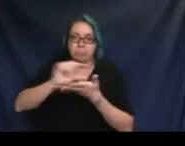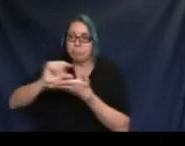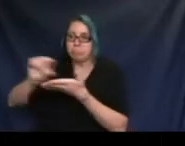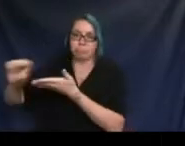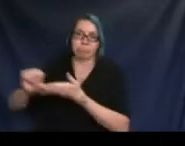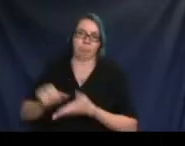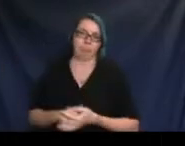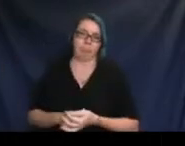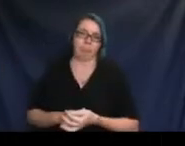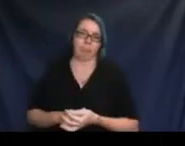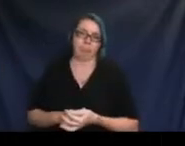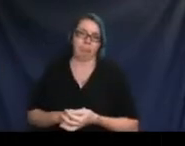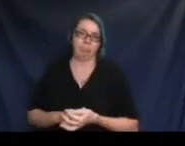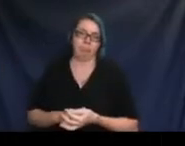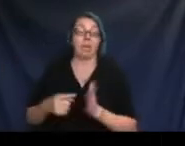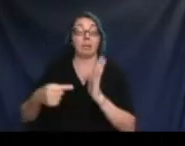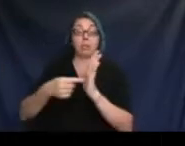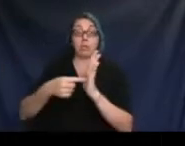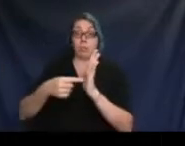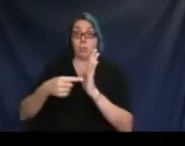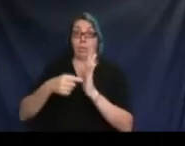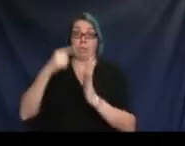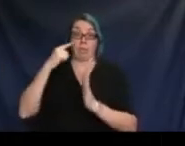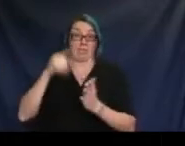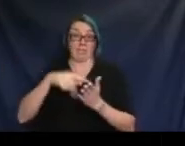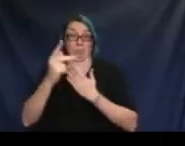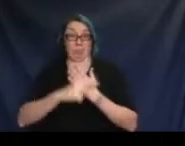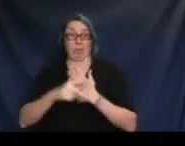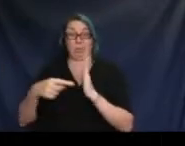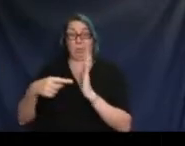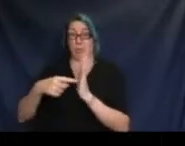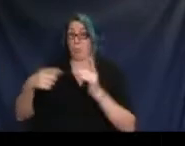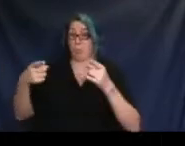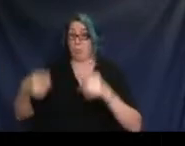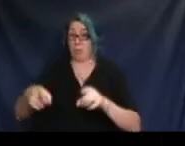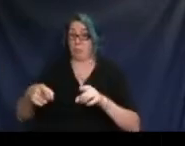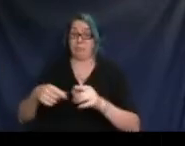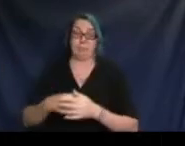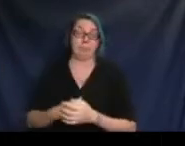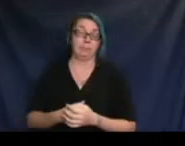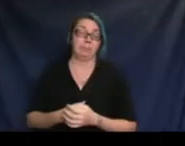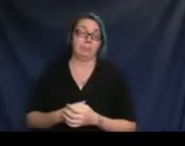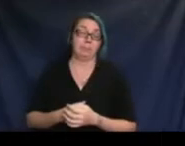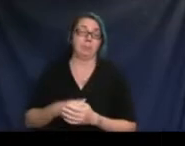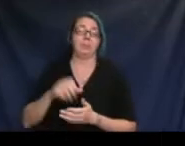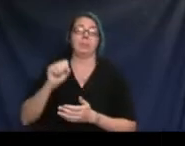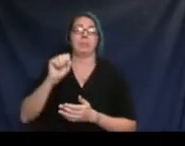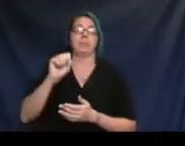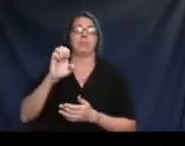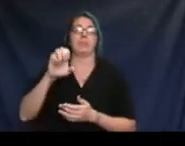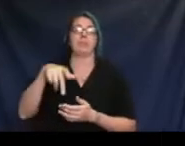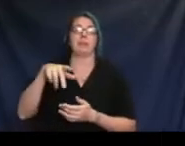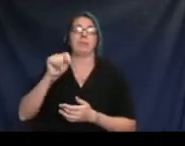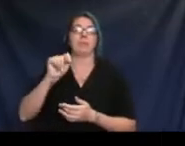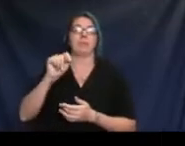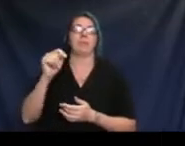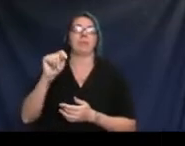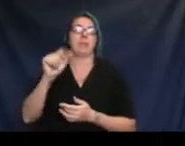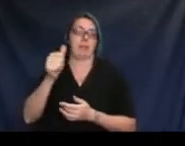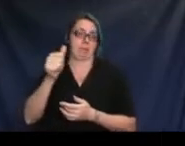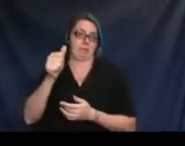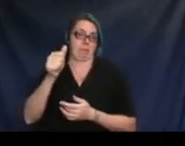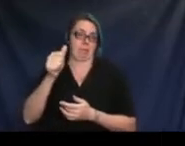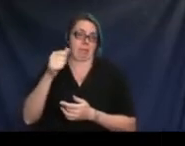the application, this is really kind of like just the details. Deadline for the application is September 10th.